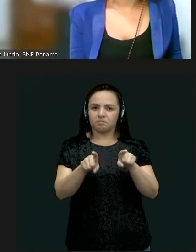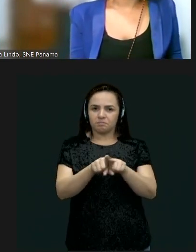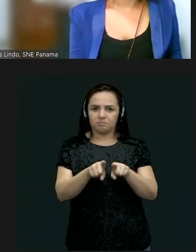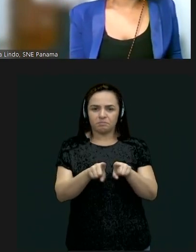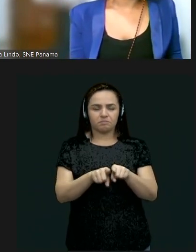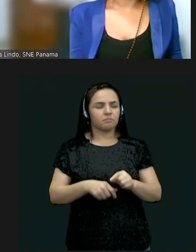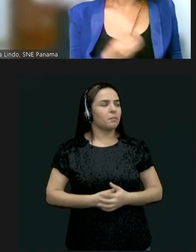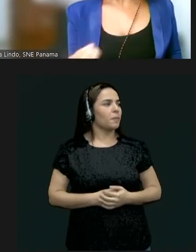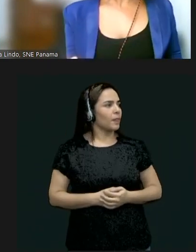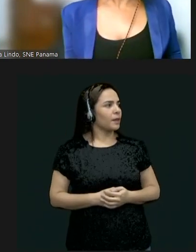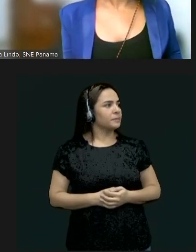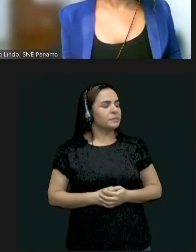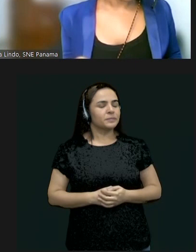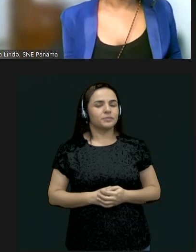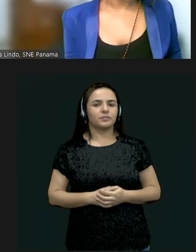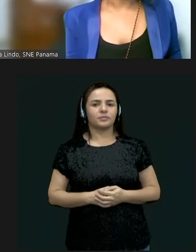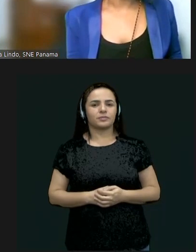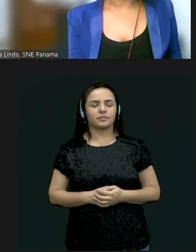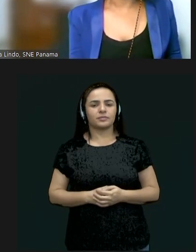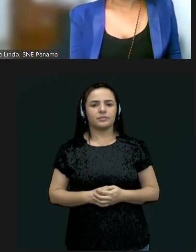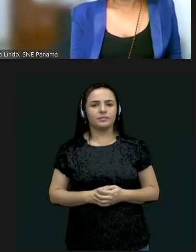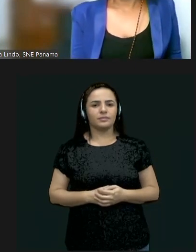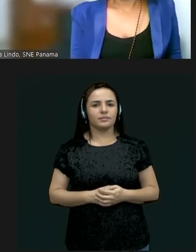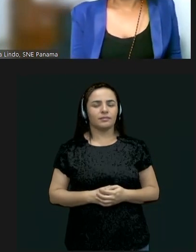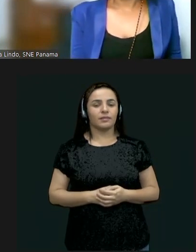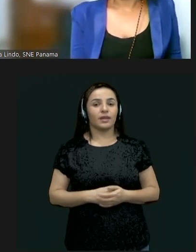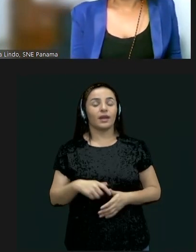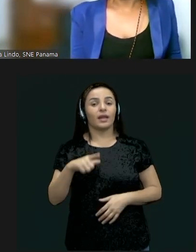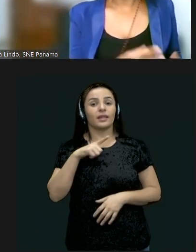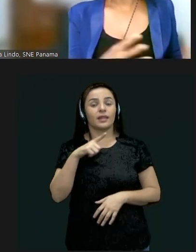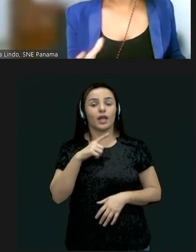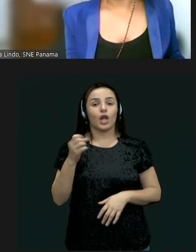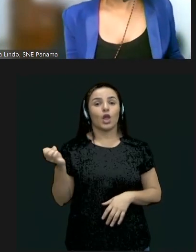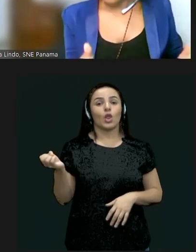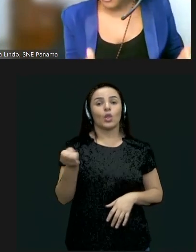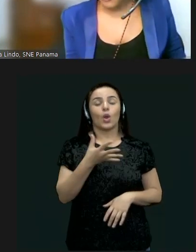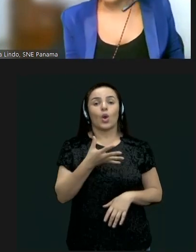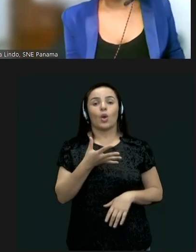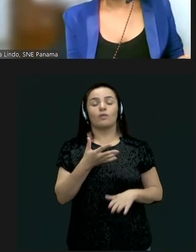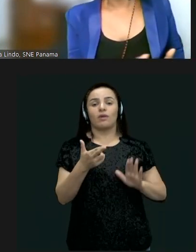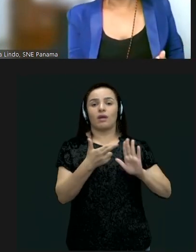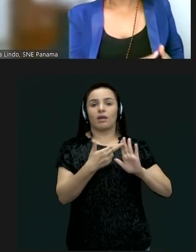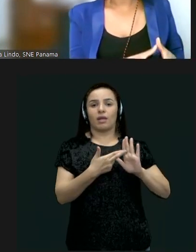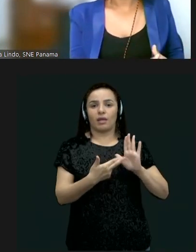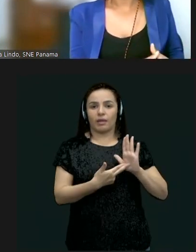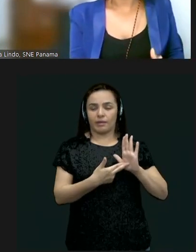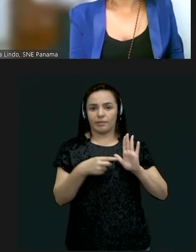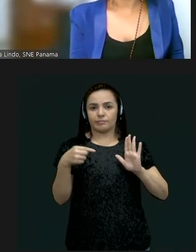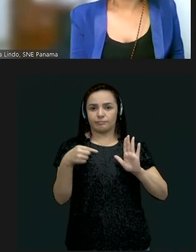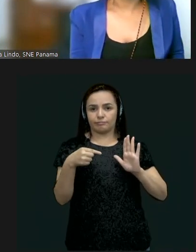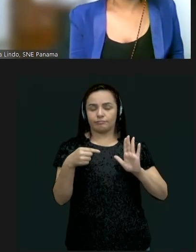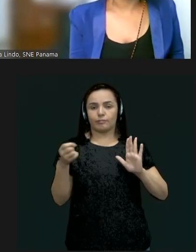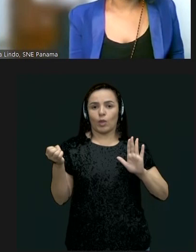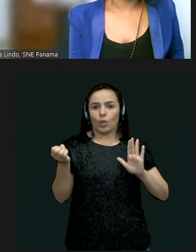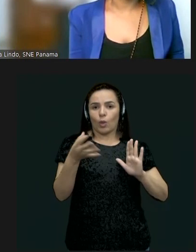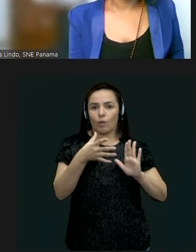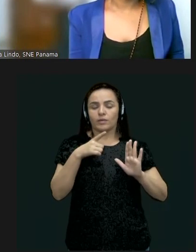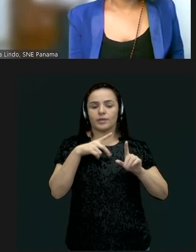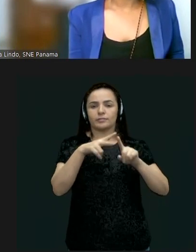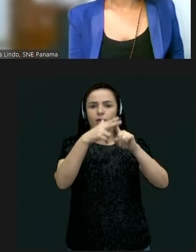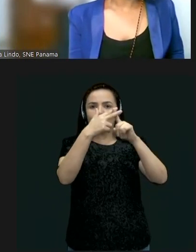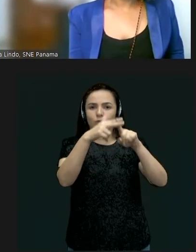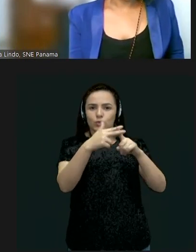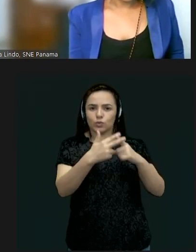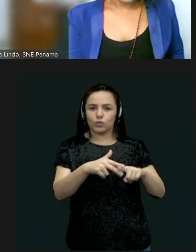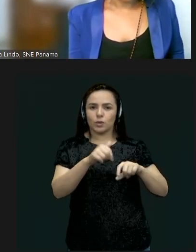also to assure that the new regulations and the adjustment of the current